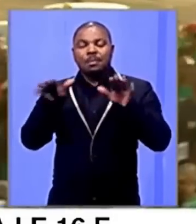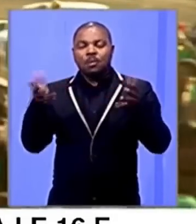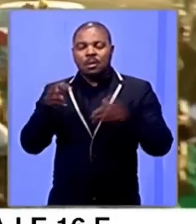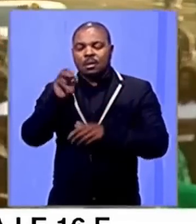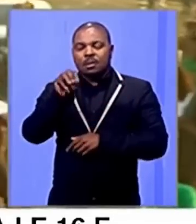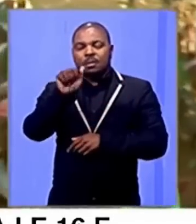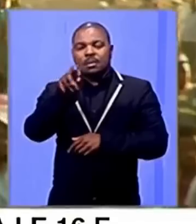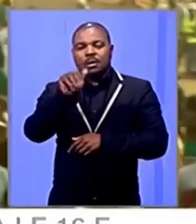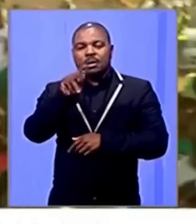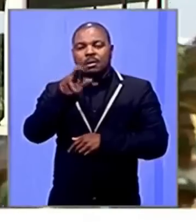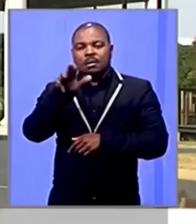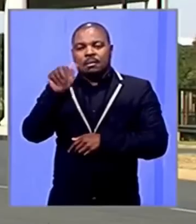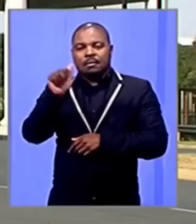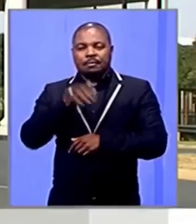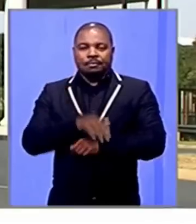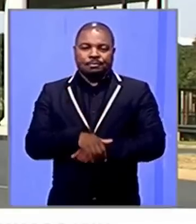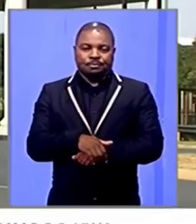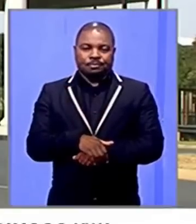Marikana.